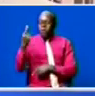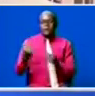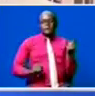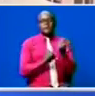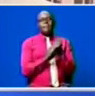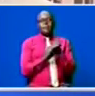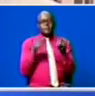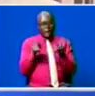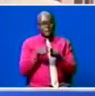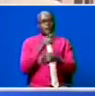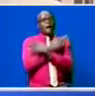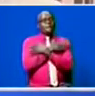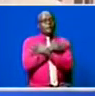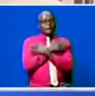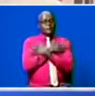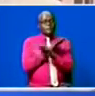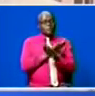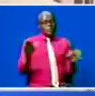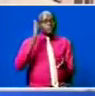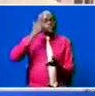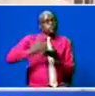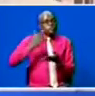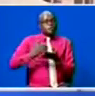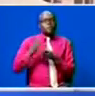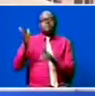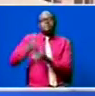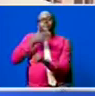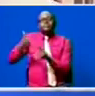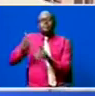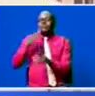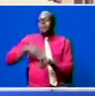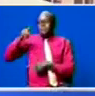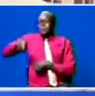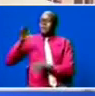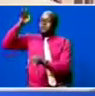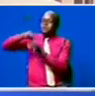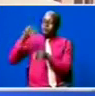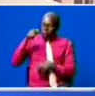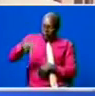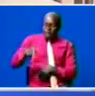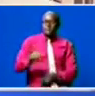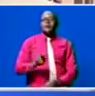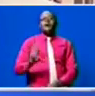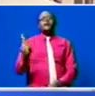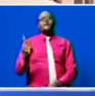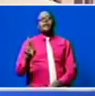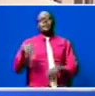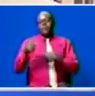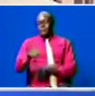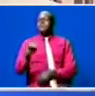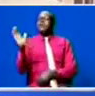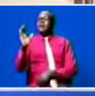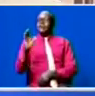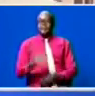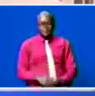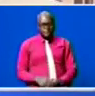support as a friend and not necessarily convince people that you must vote for this particular candidate, who is William